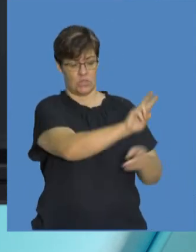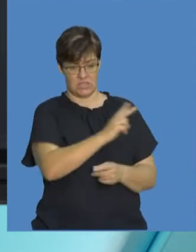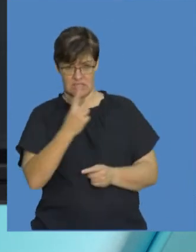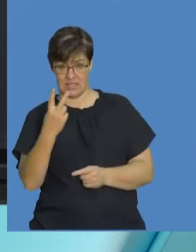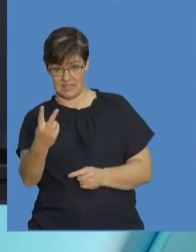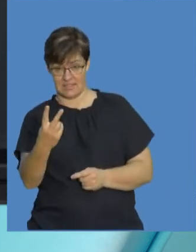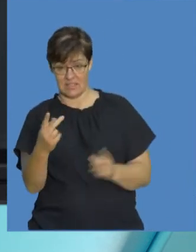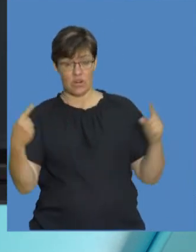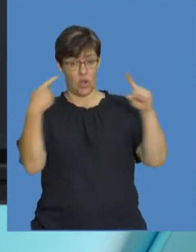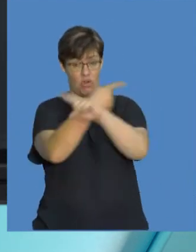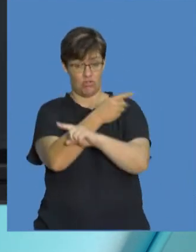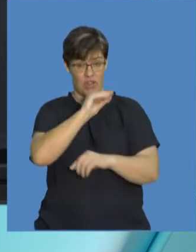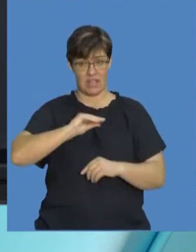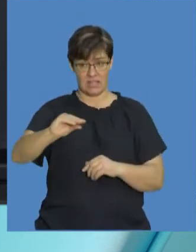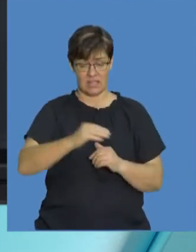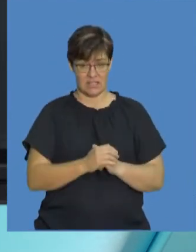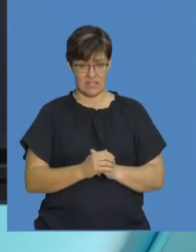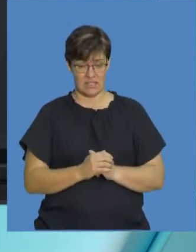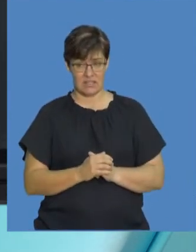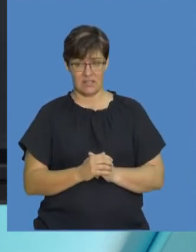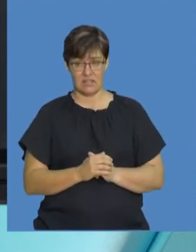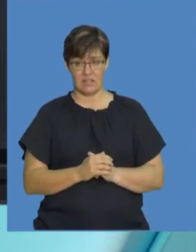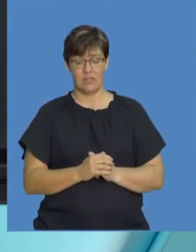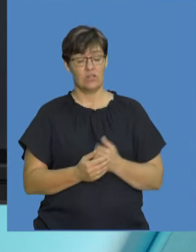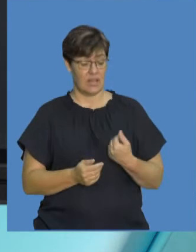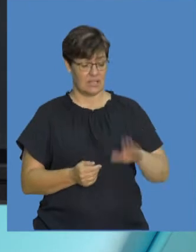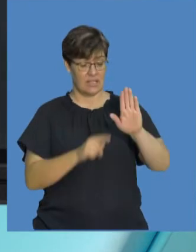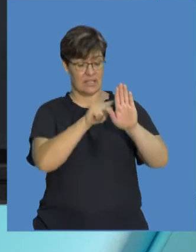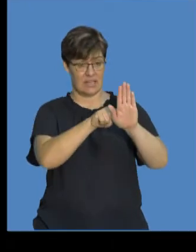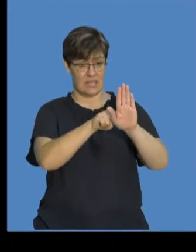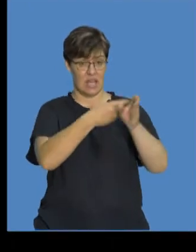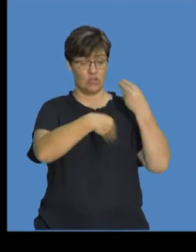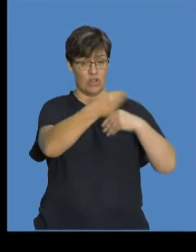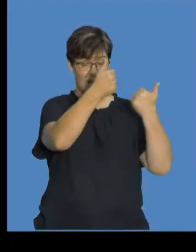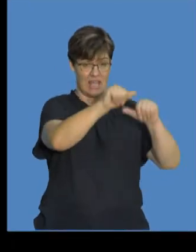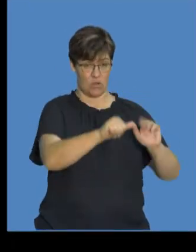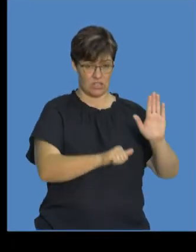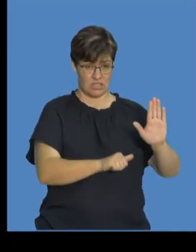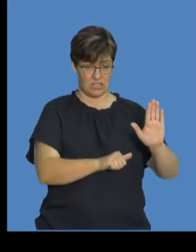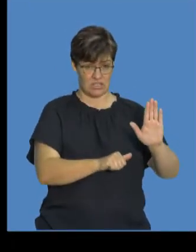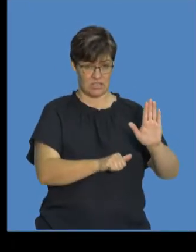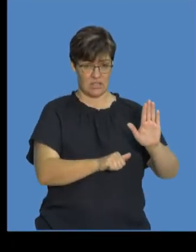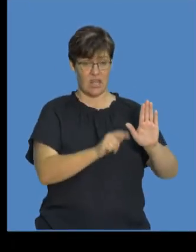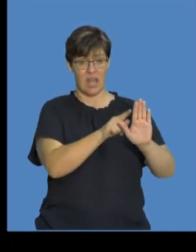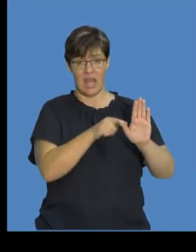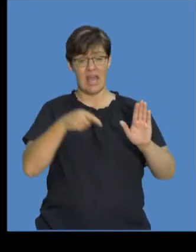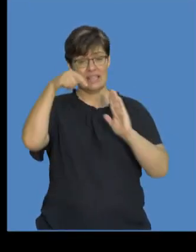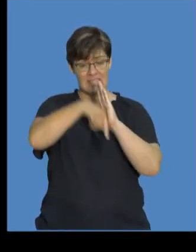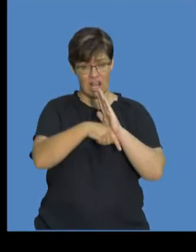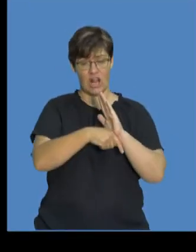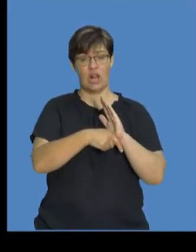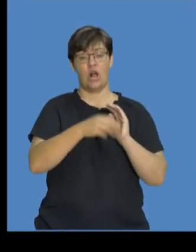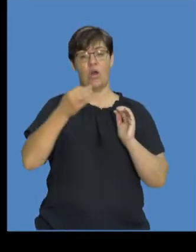my trading account. Can you see the contra entry? Let me show it to you once again. You debit your trading account. There's your